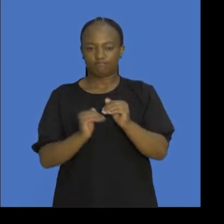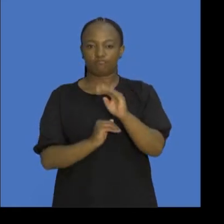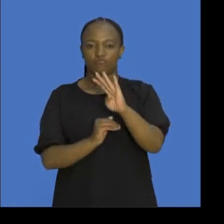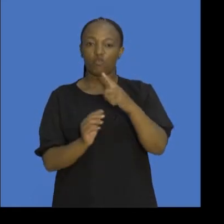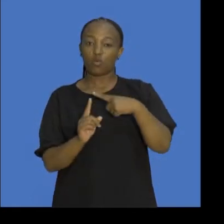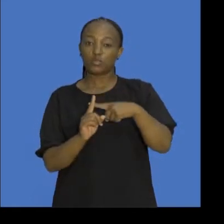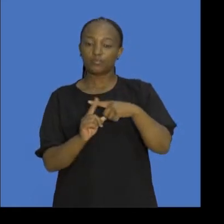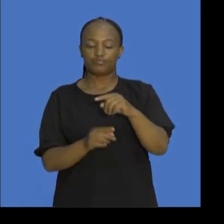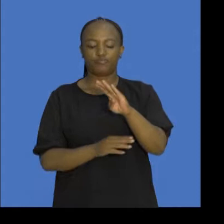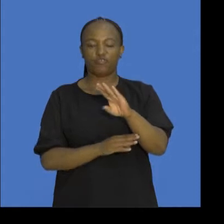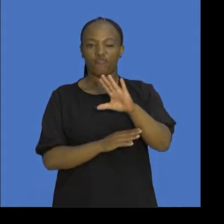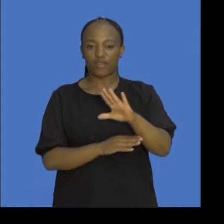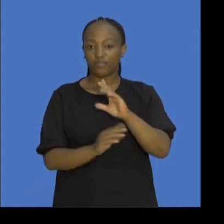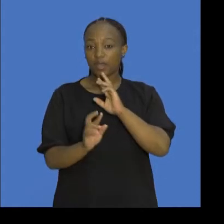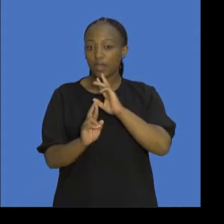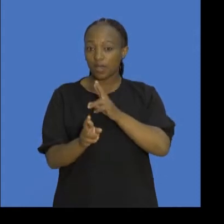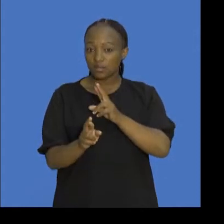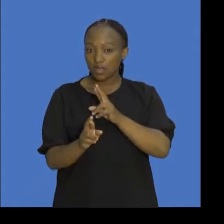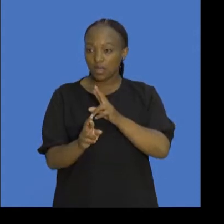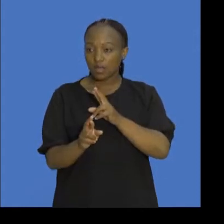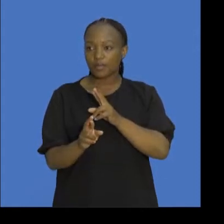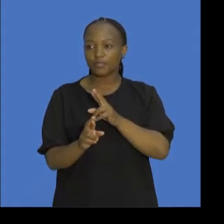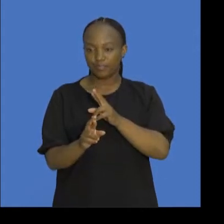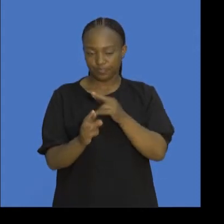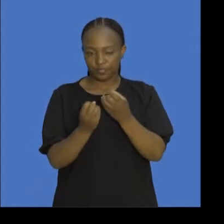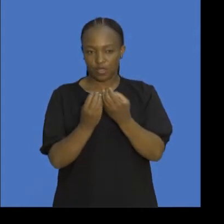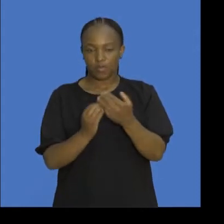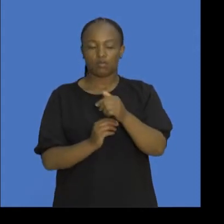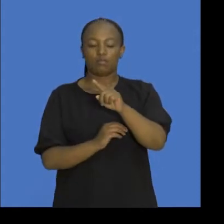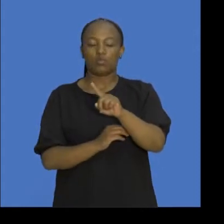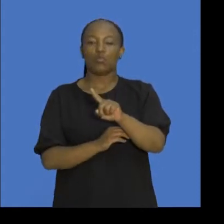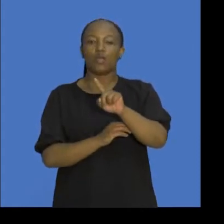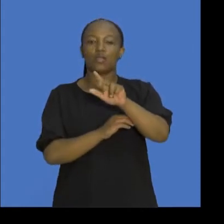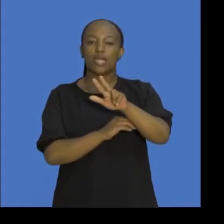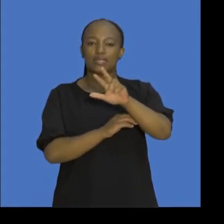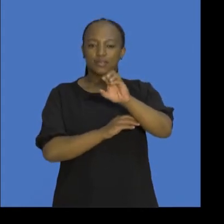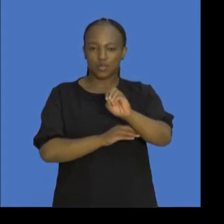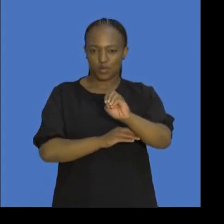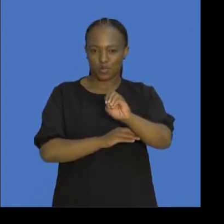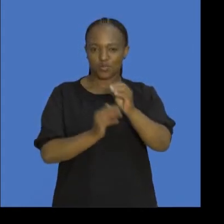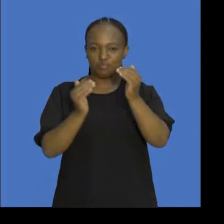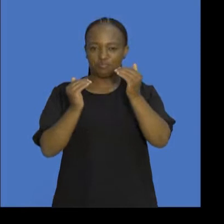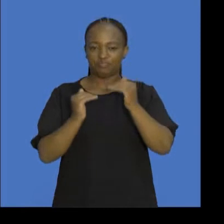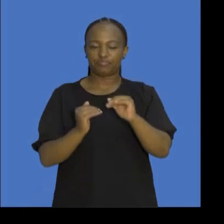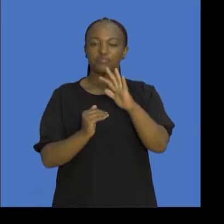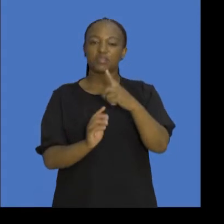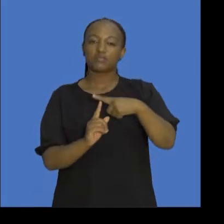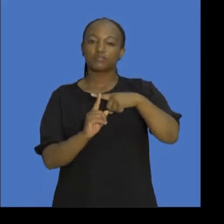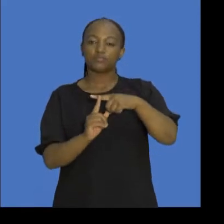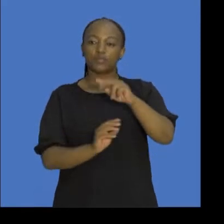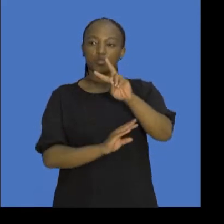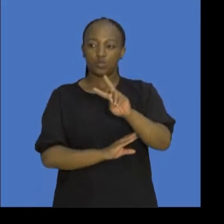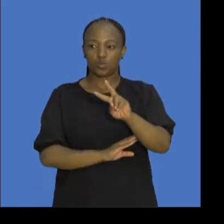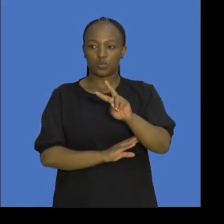And 4 times 45, 4 times 45, we get 180. And 5